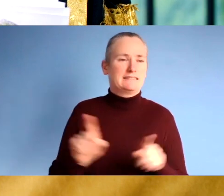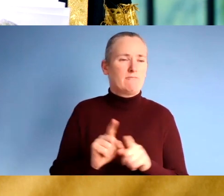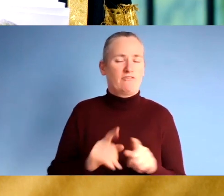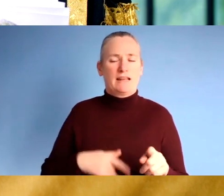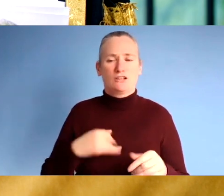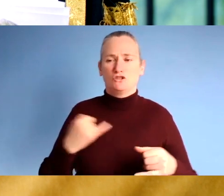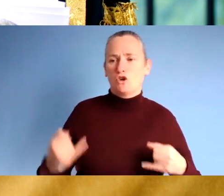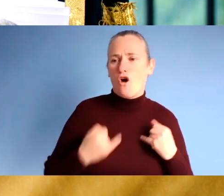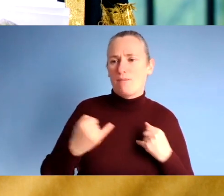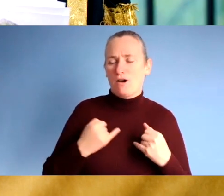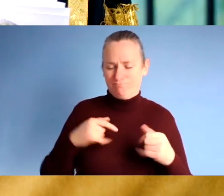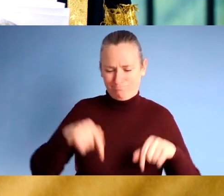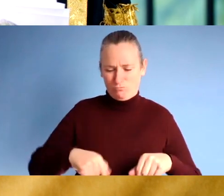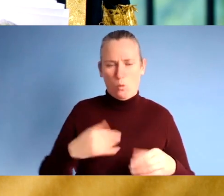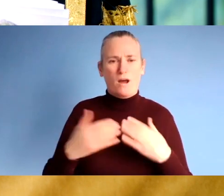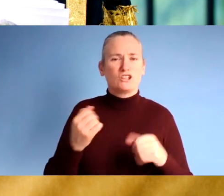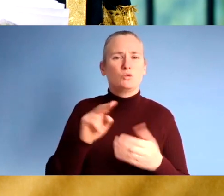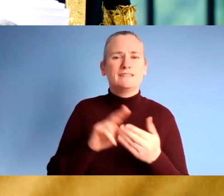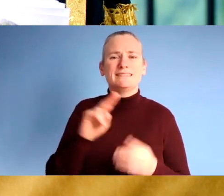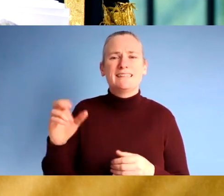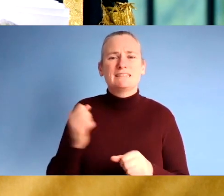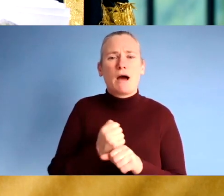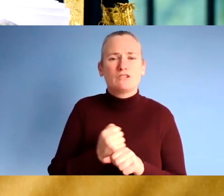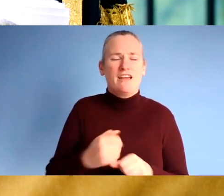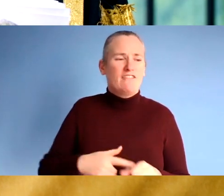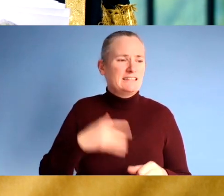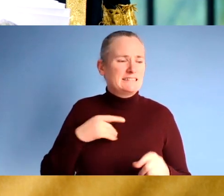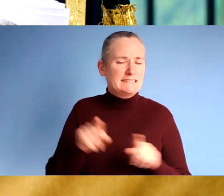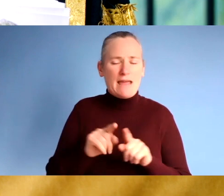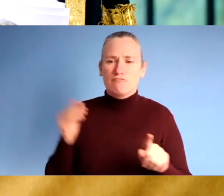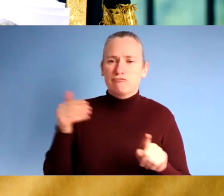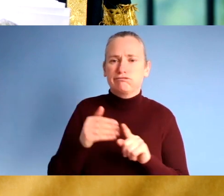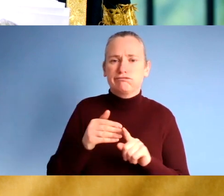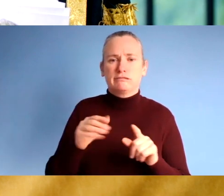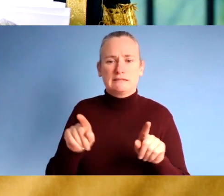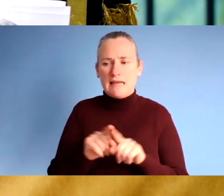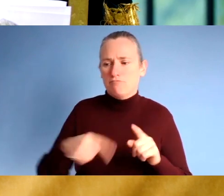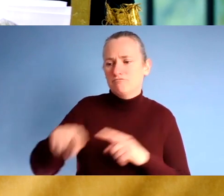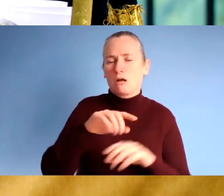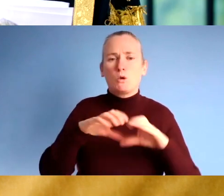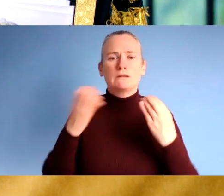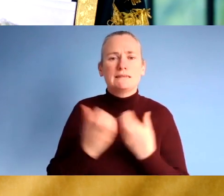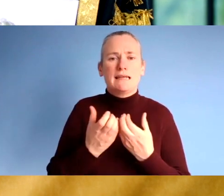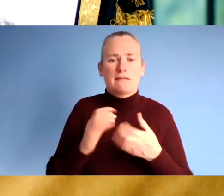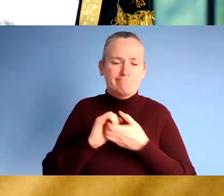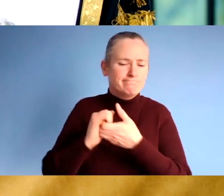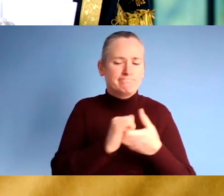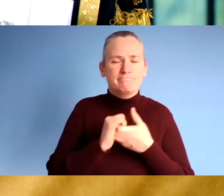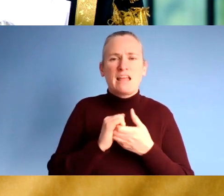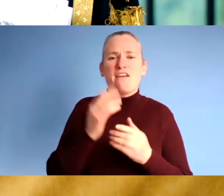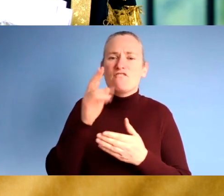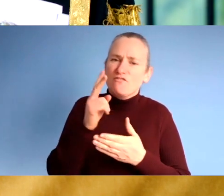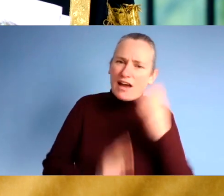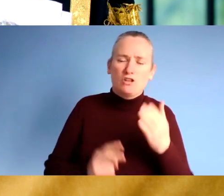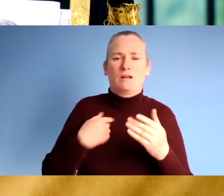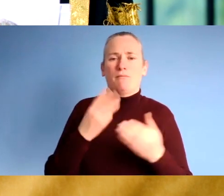sense of joy about what UCC was about, that shared sense of purpose, that shared sense of community, and the value that comes from being an alumnus of